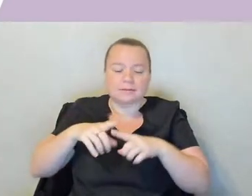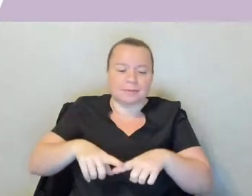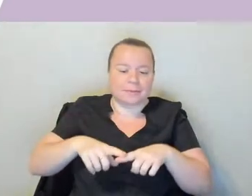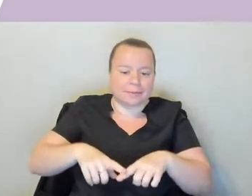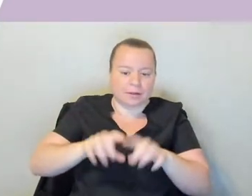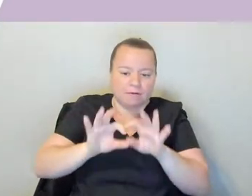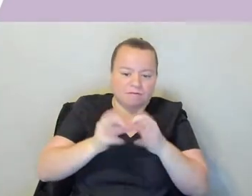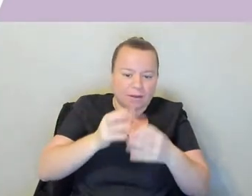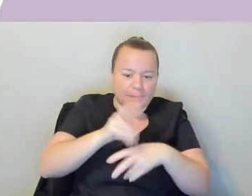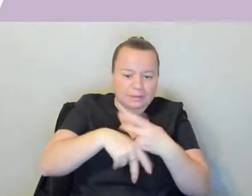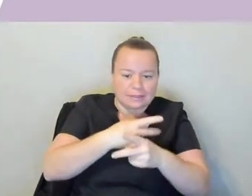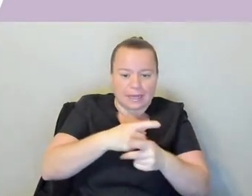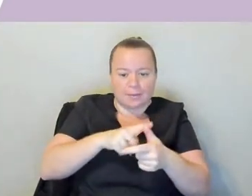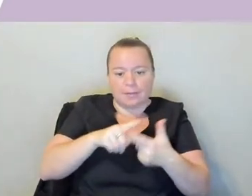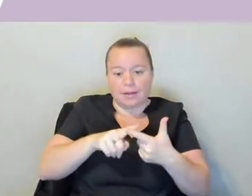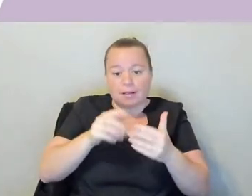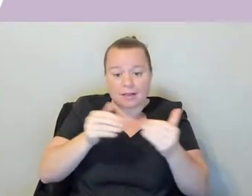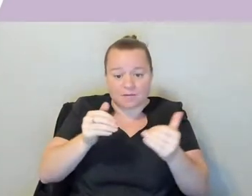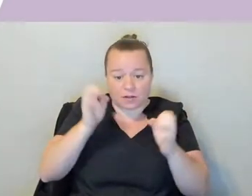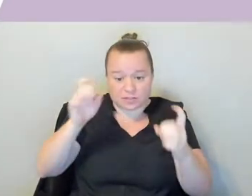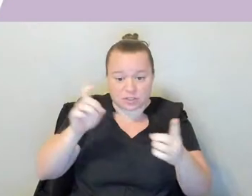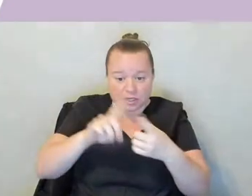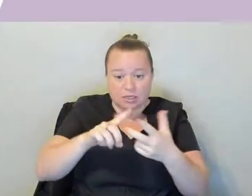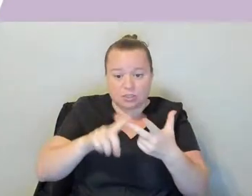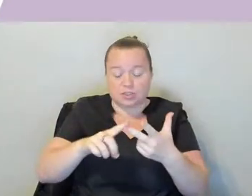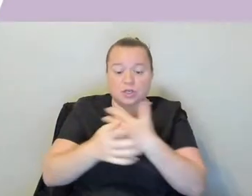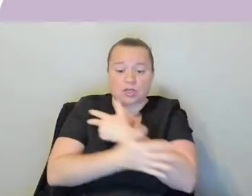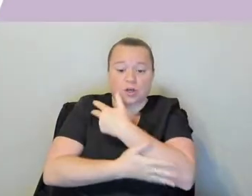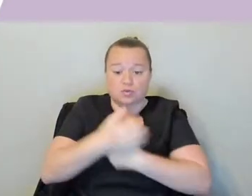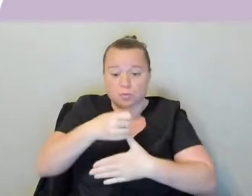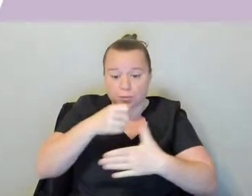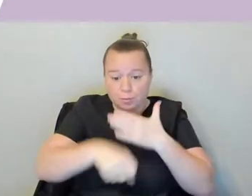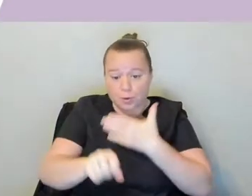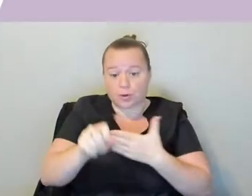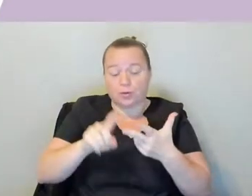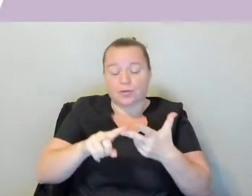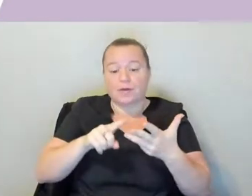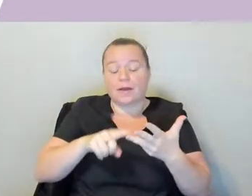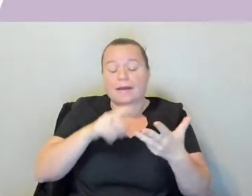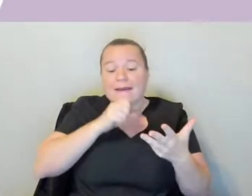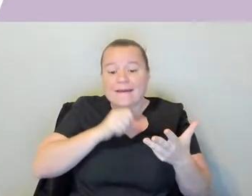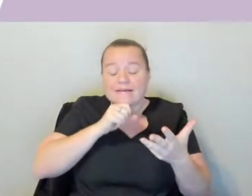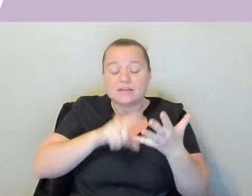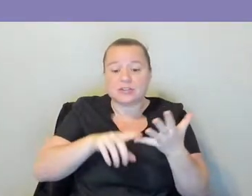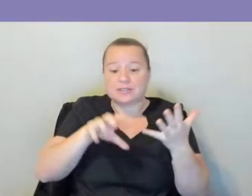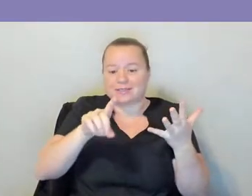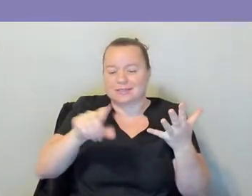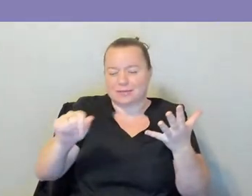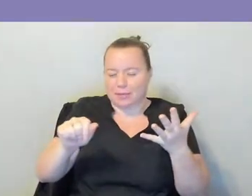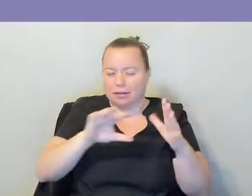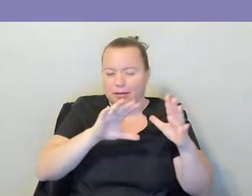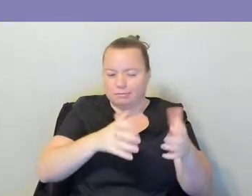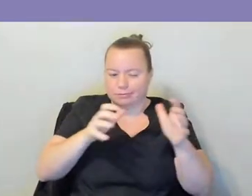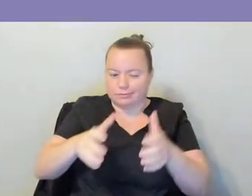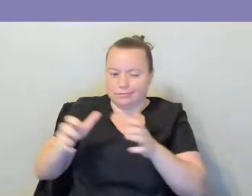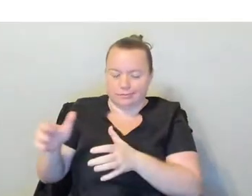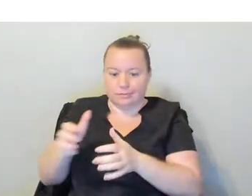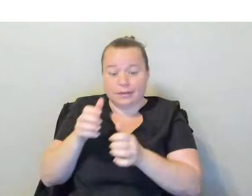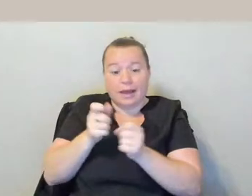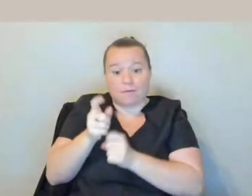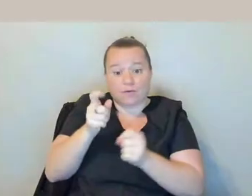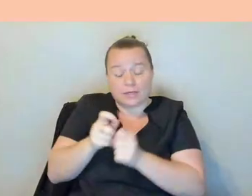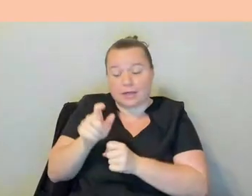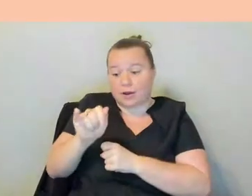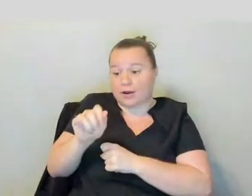of education, country of birth, age, and disability. Each year, the index has a